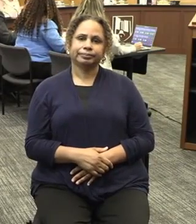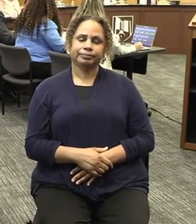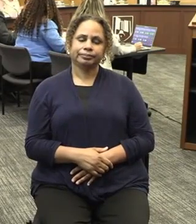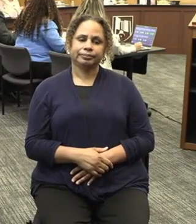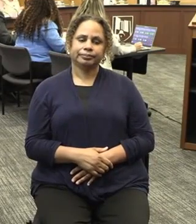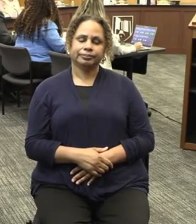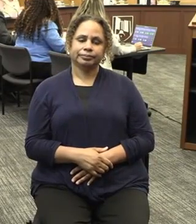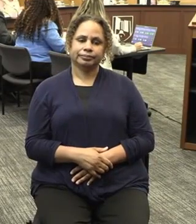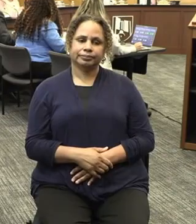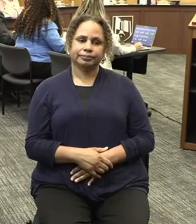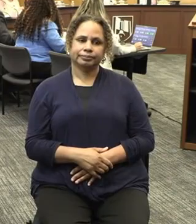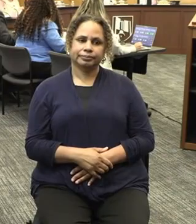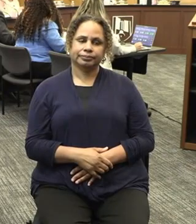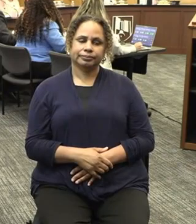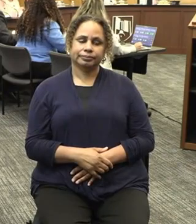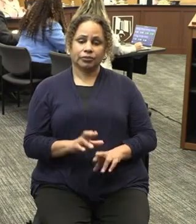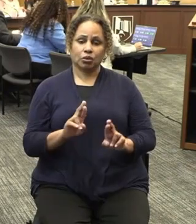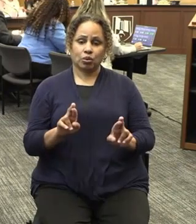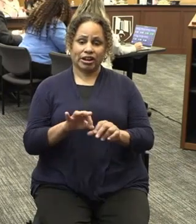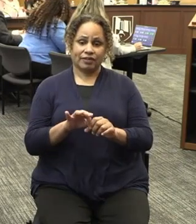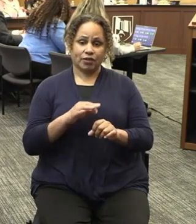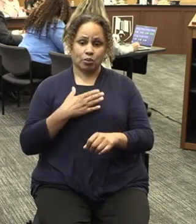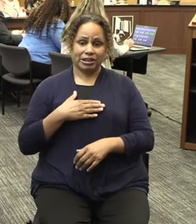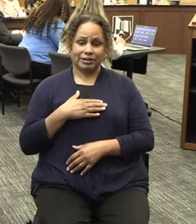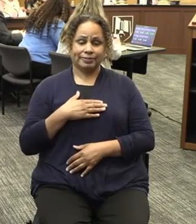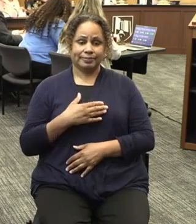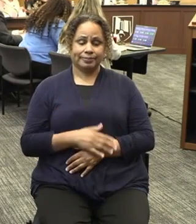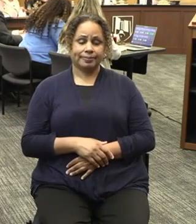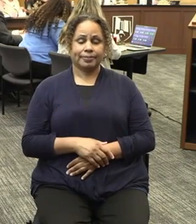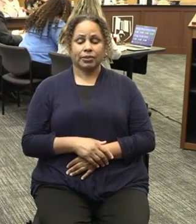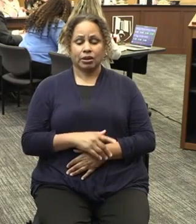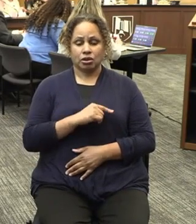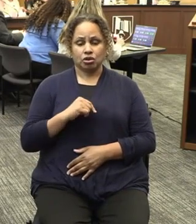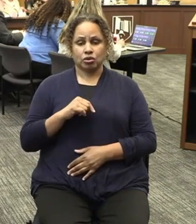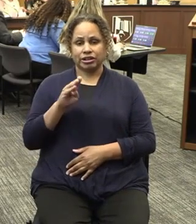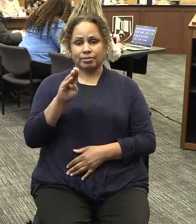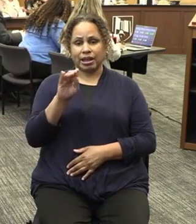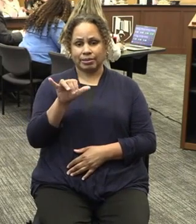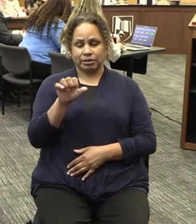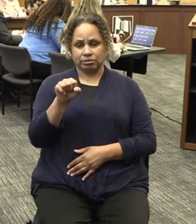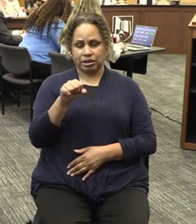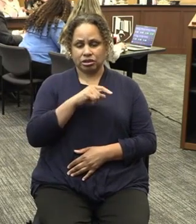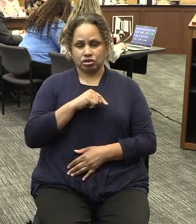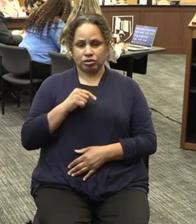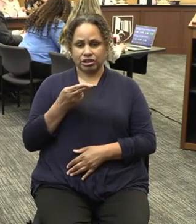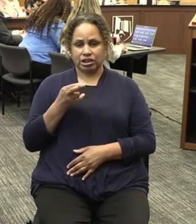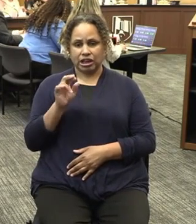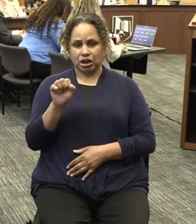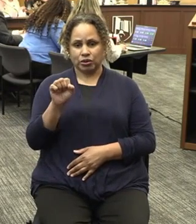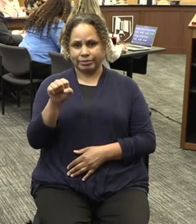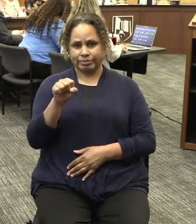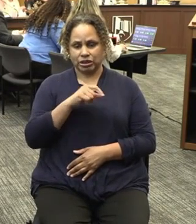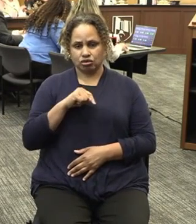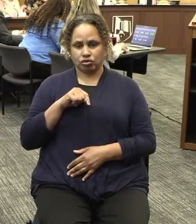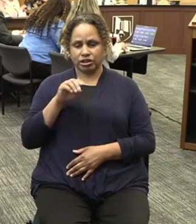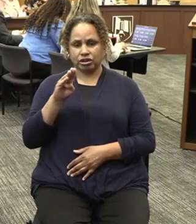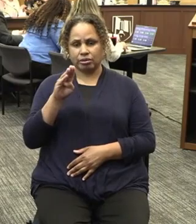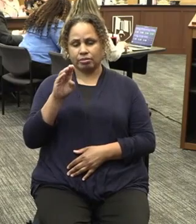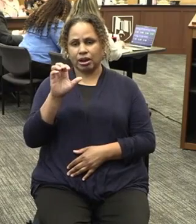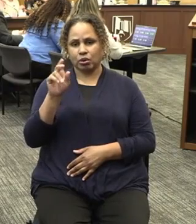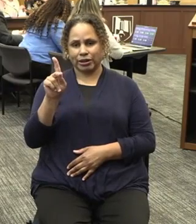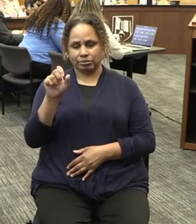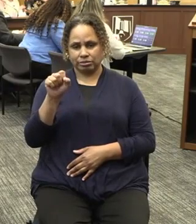Yep. Ready to vote, please? Trustee Bottomley, Yes. trustee Harris. Yes. Trustee Broderick,